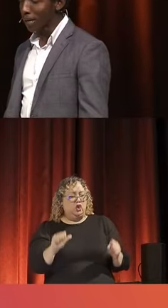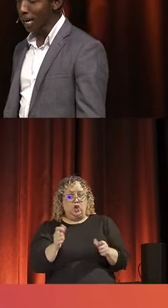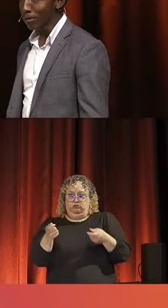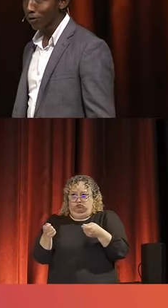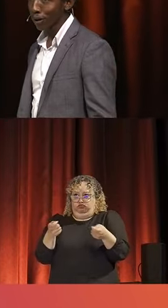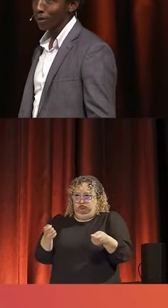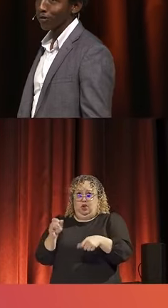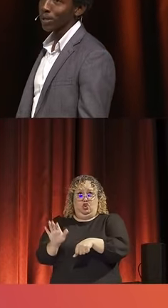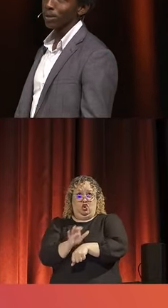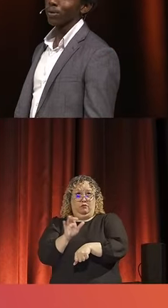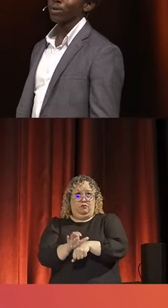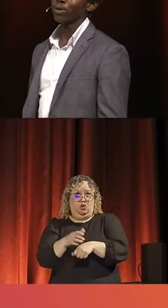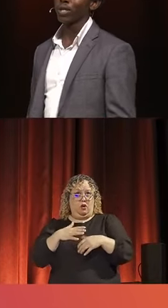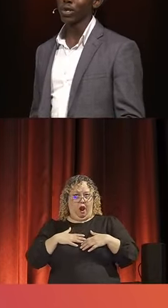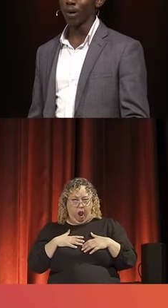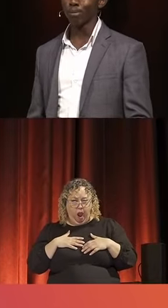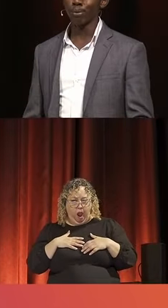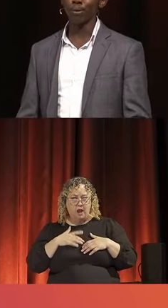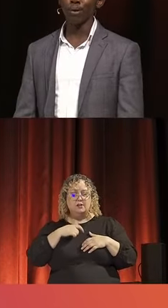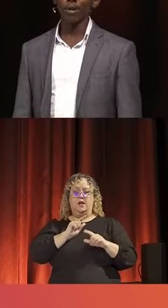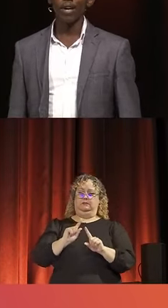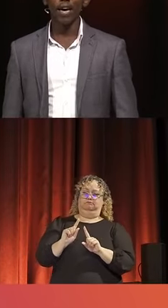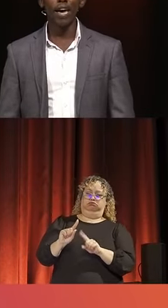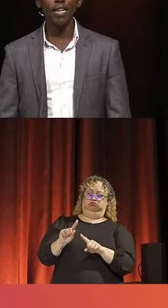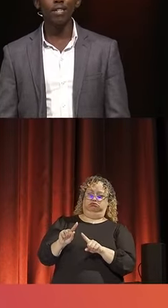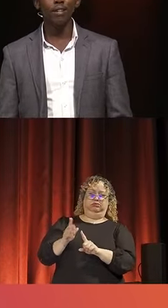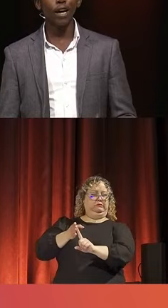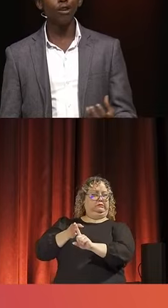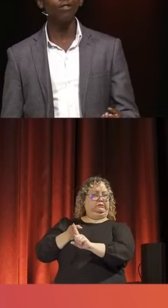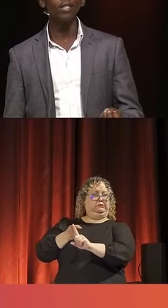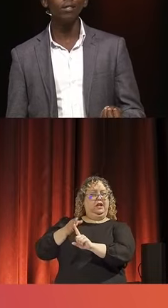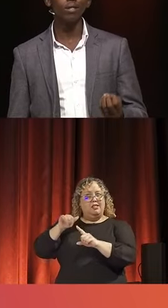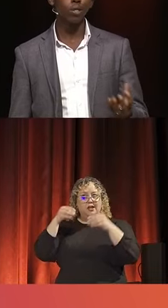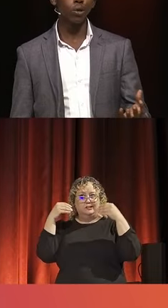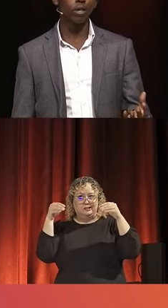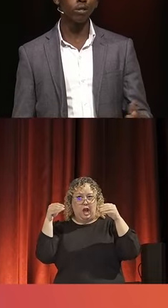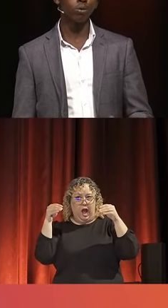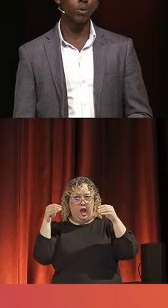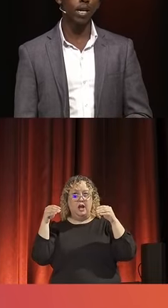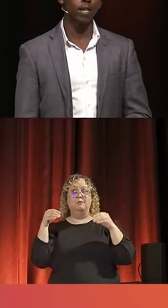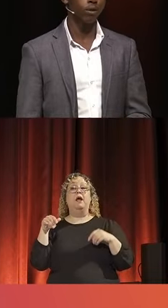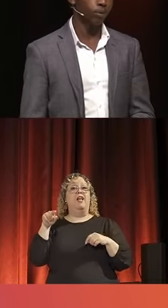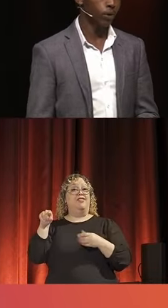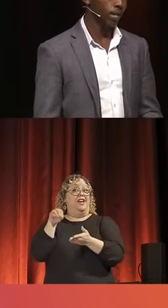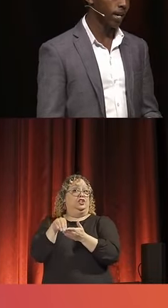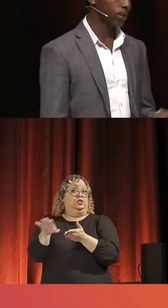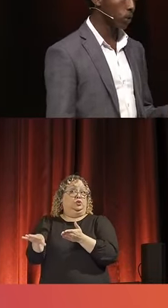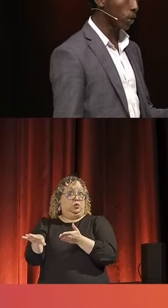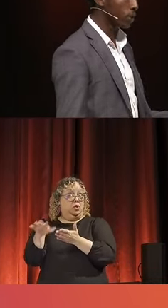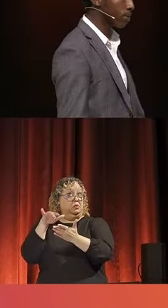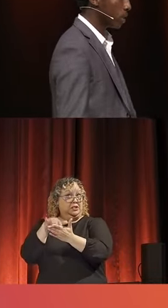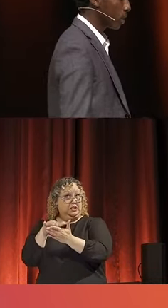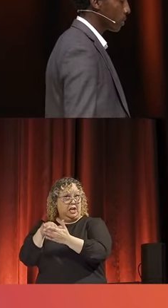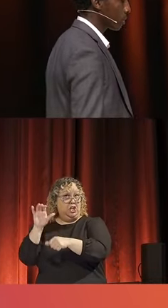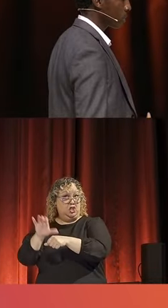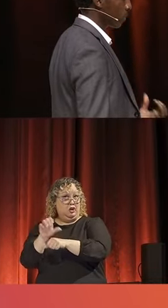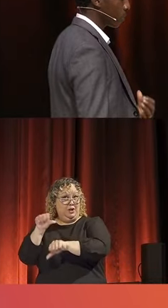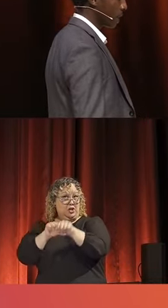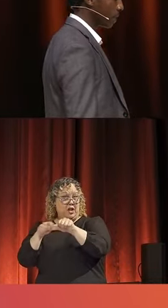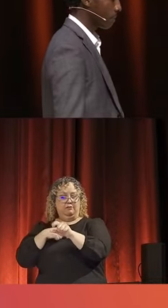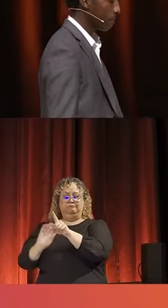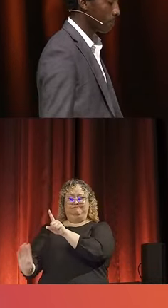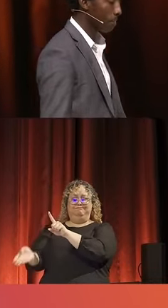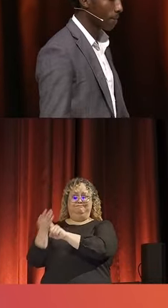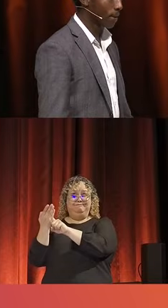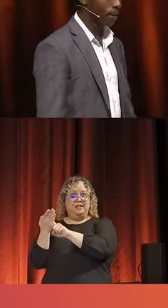I became a frequent visitor to the shop, and I convinced the student who was studying computer science to share his materials with